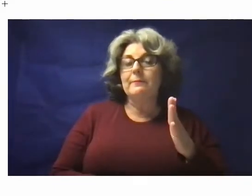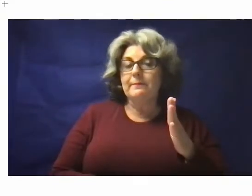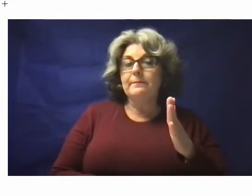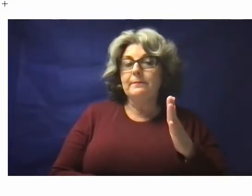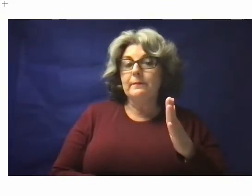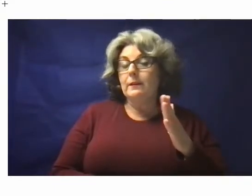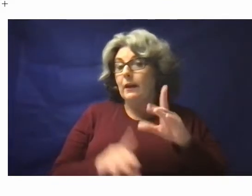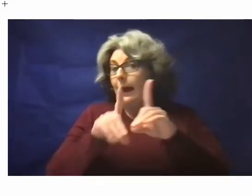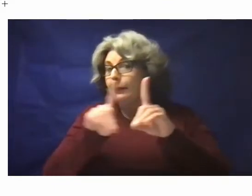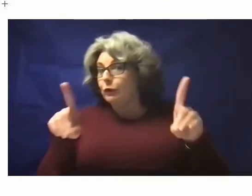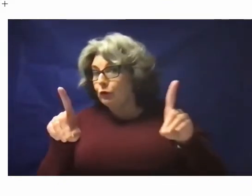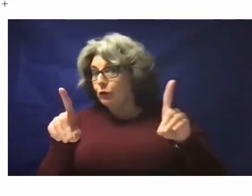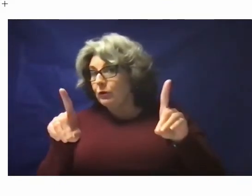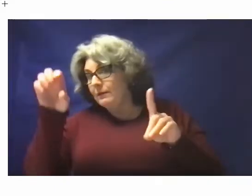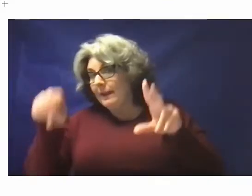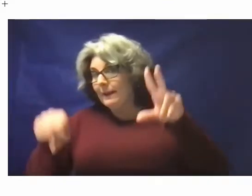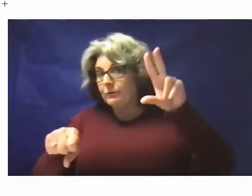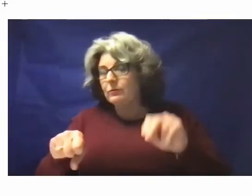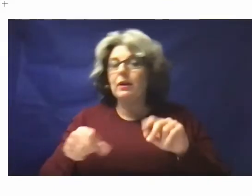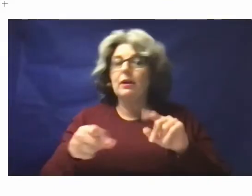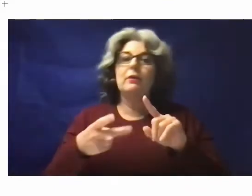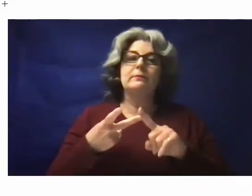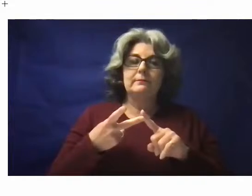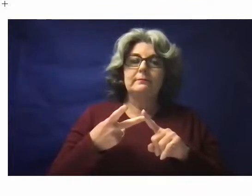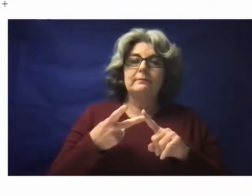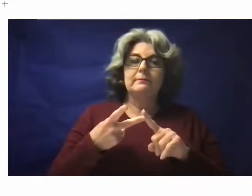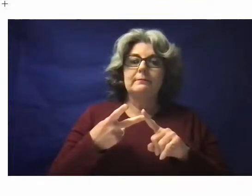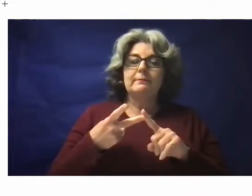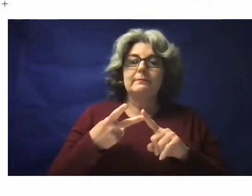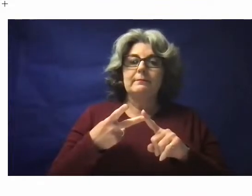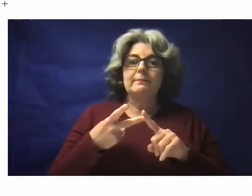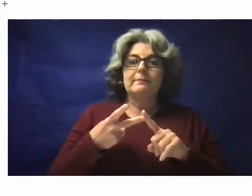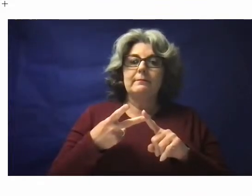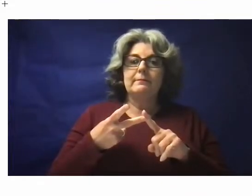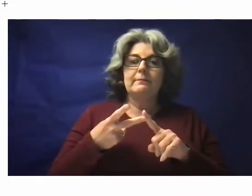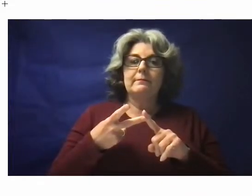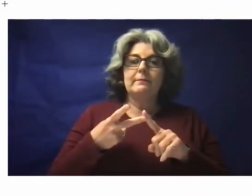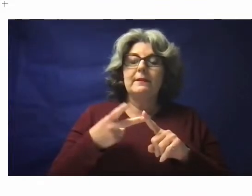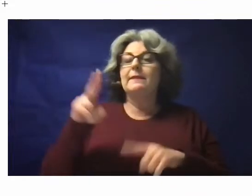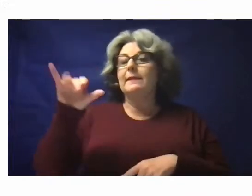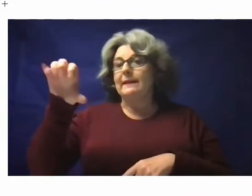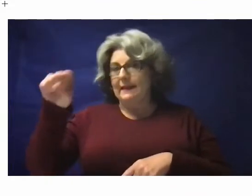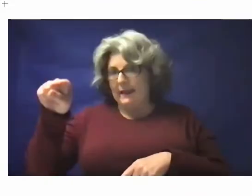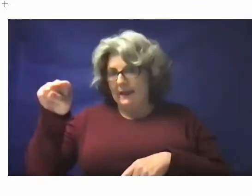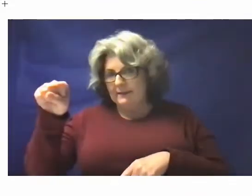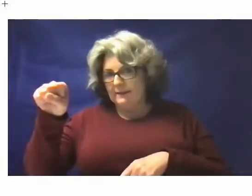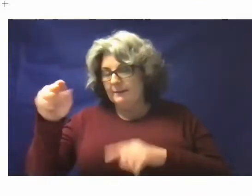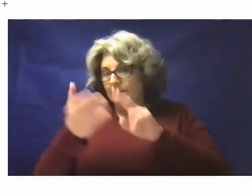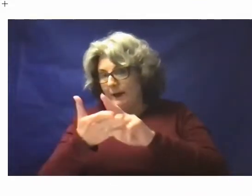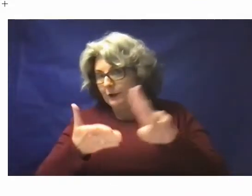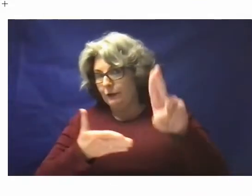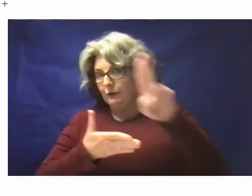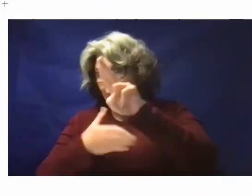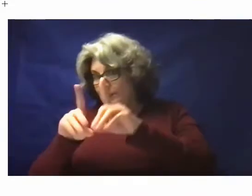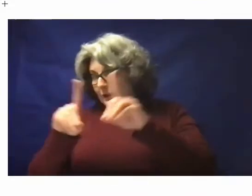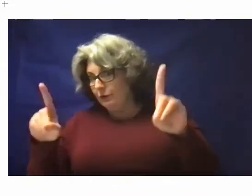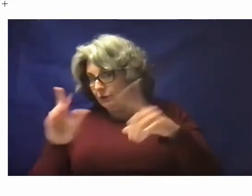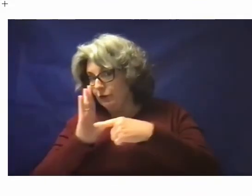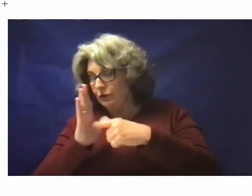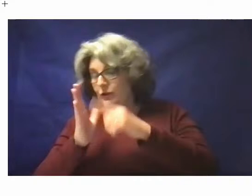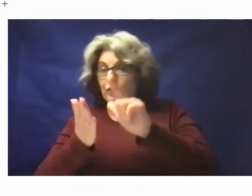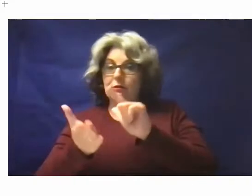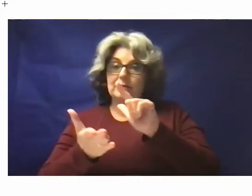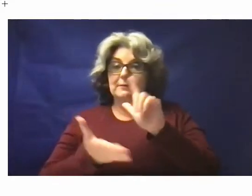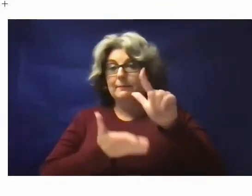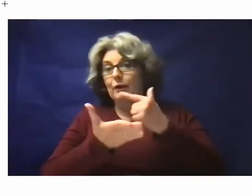this area? Yes or no? And then at that point, it's really, yes, here's my university. This is the date I graduated. Whereas